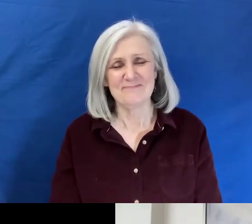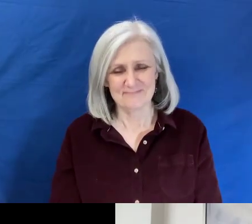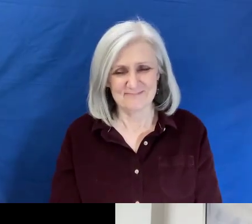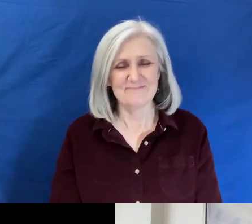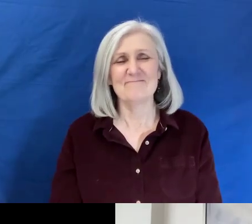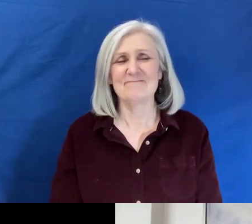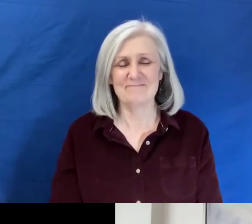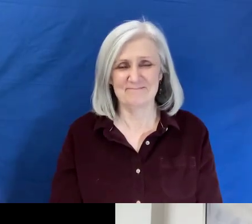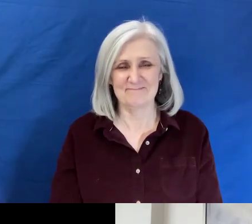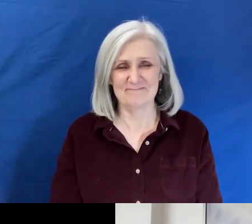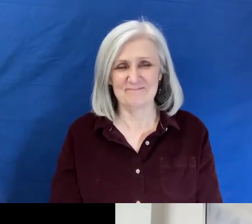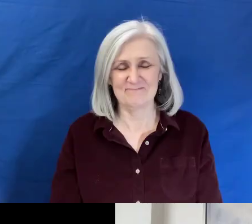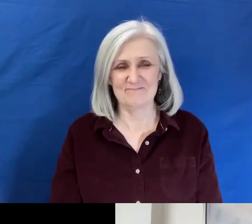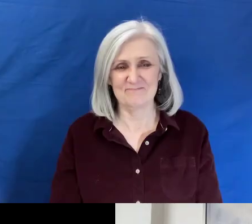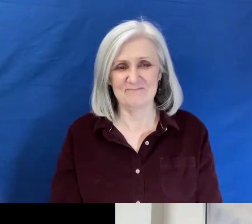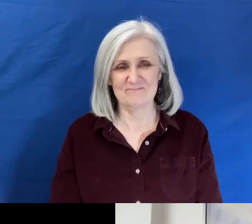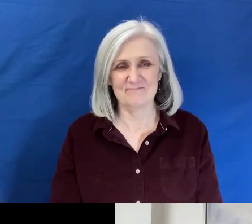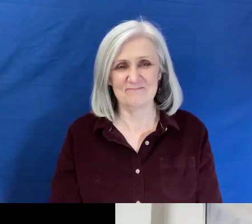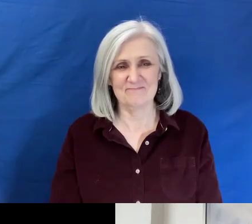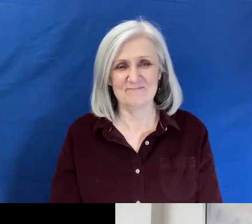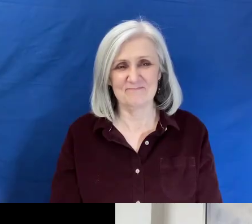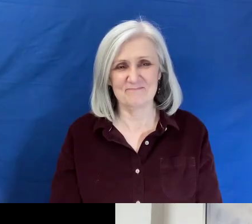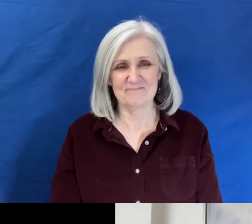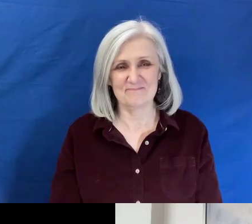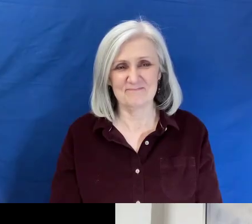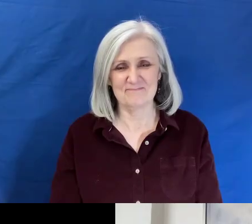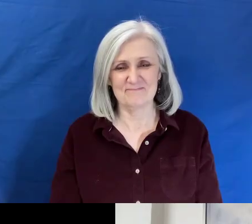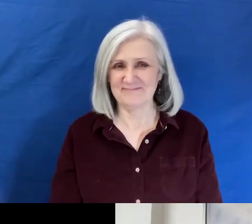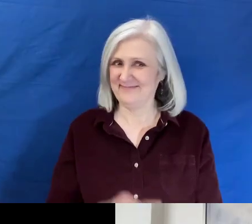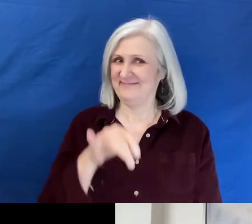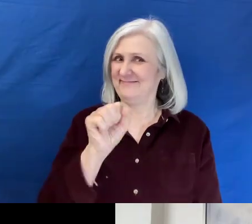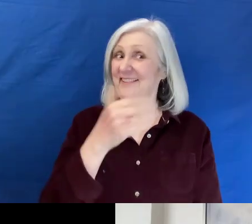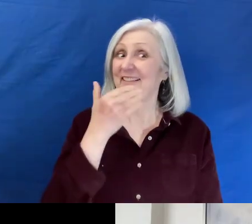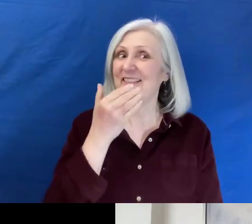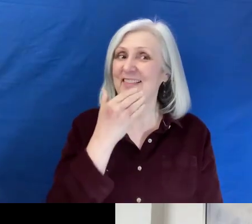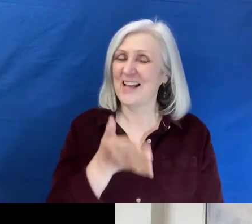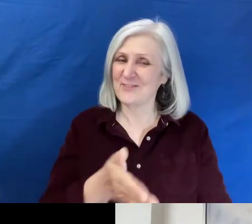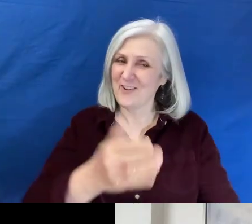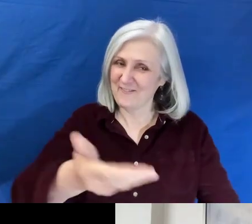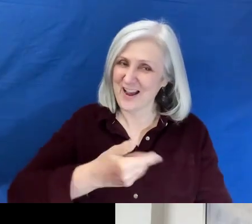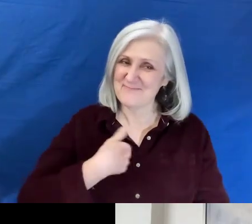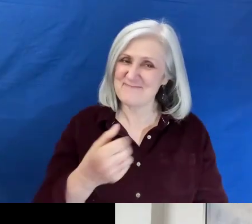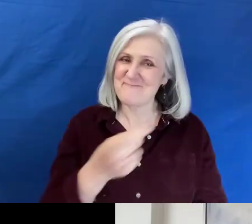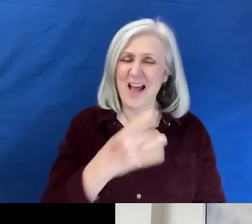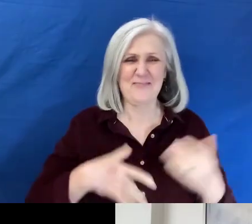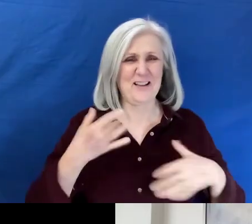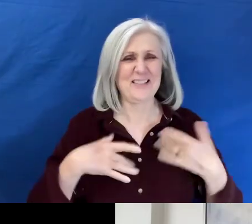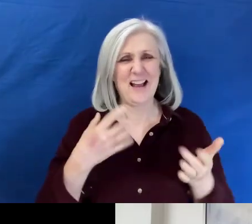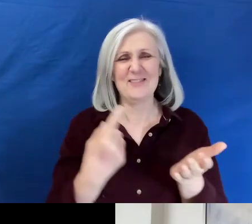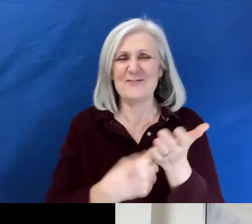and dive in for one hope card. Yes, thanks for having me back. I'm excited to talk about the